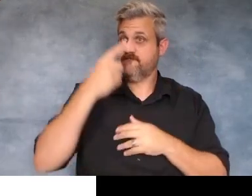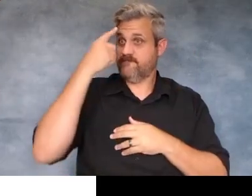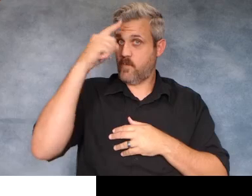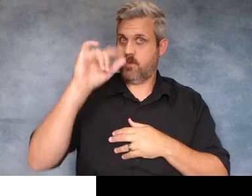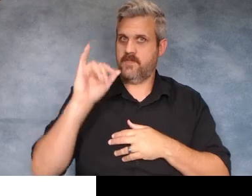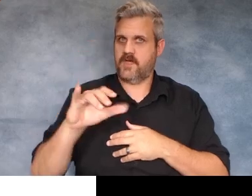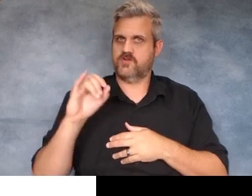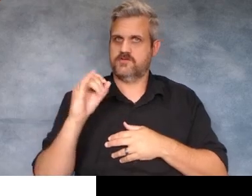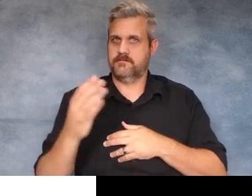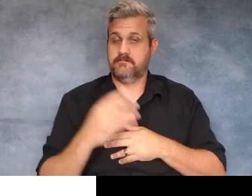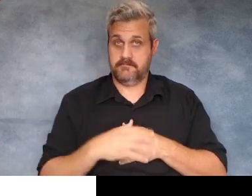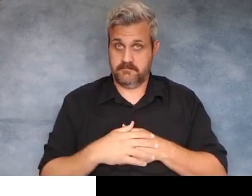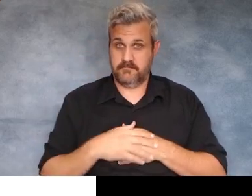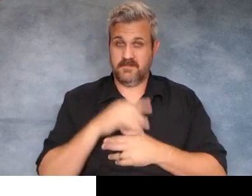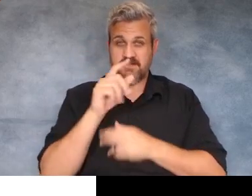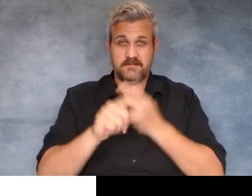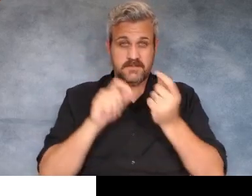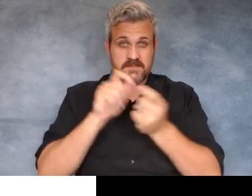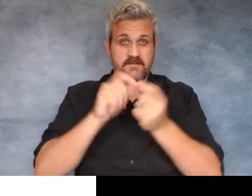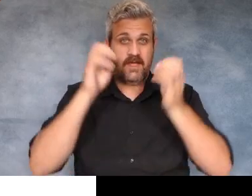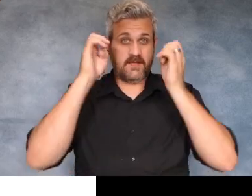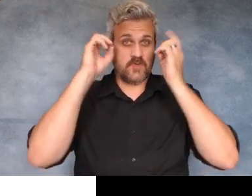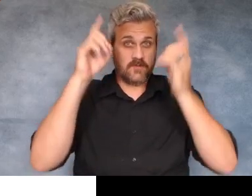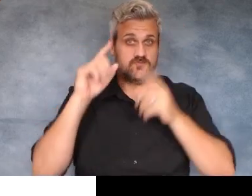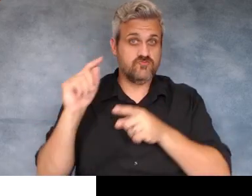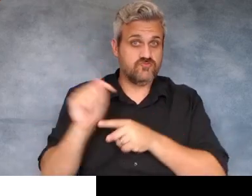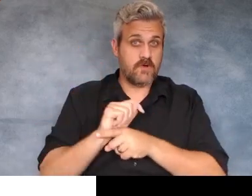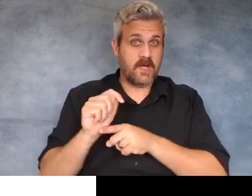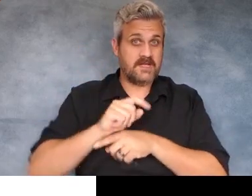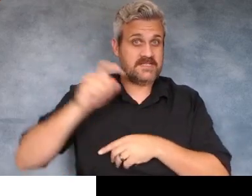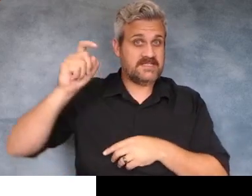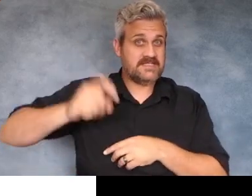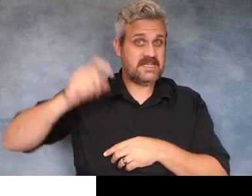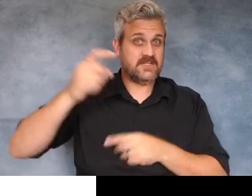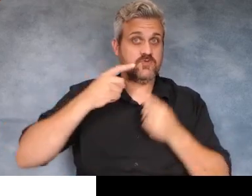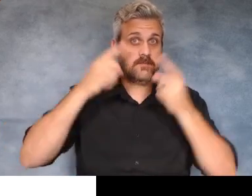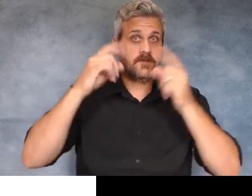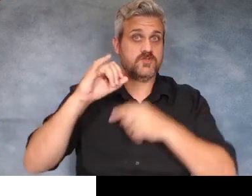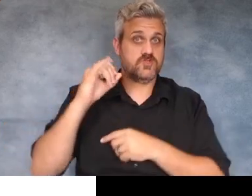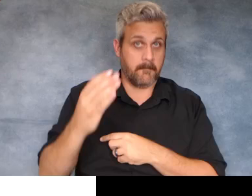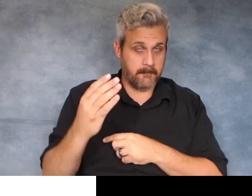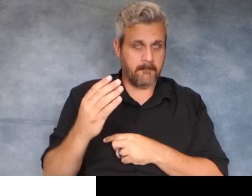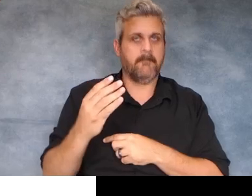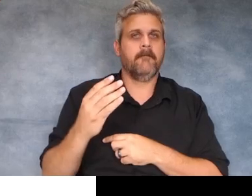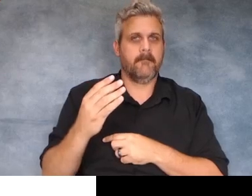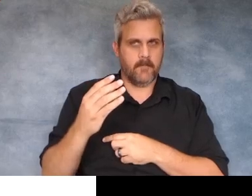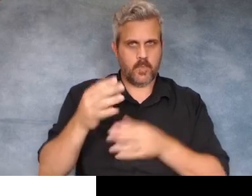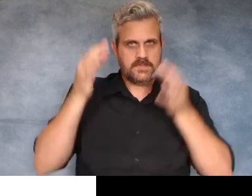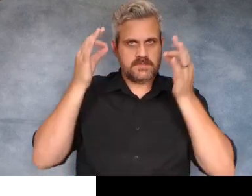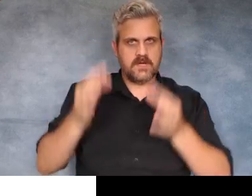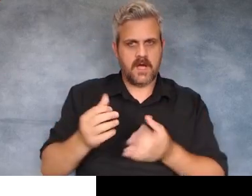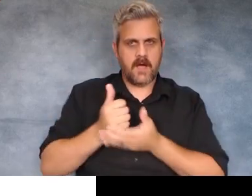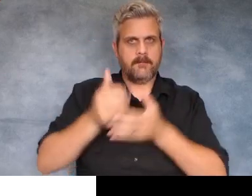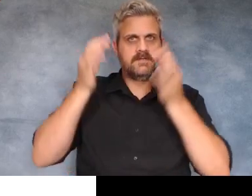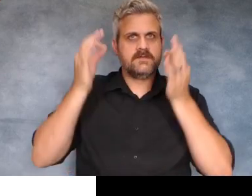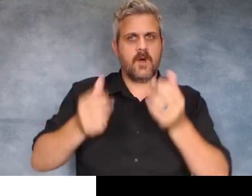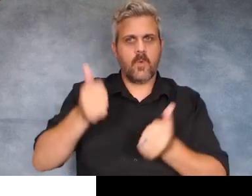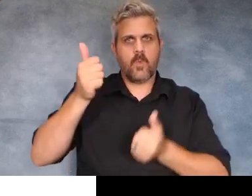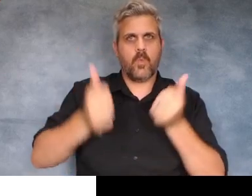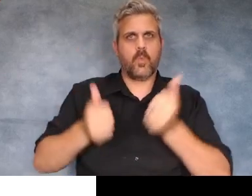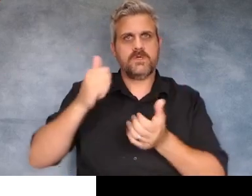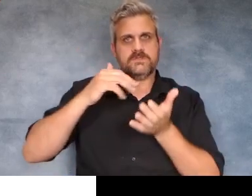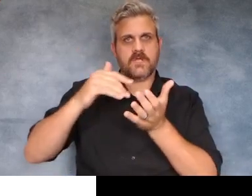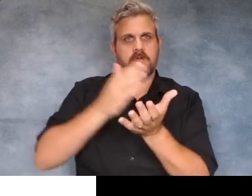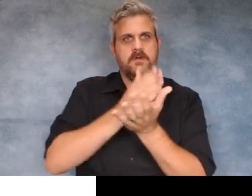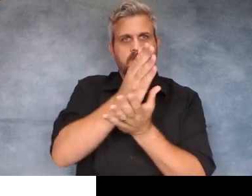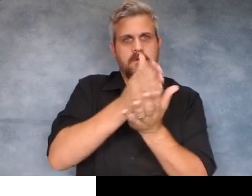job. The specific education and/or training needed to obtain the job will direct what course of study is most appropriate for